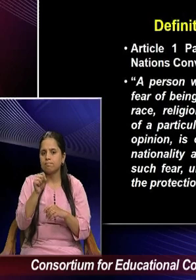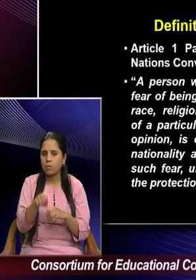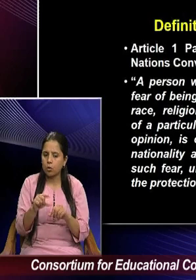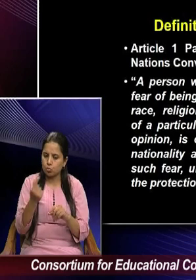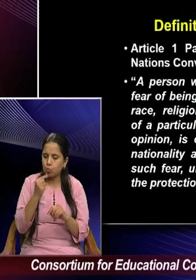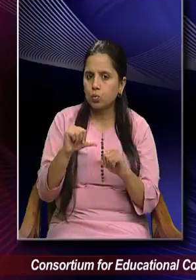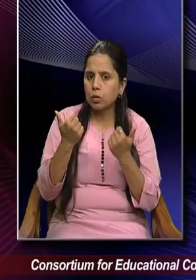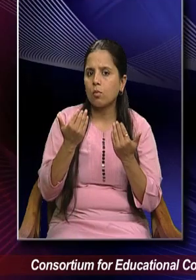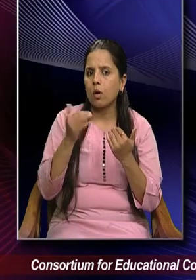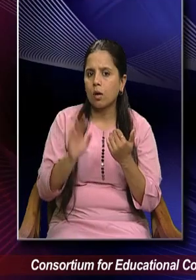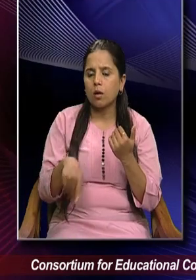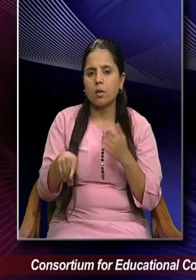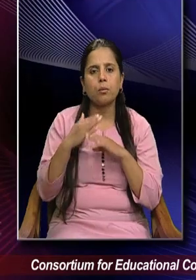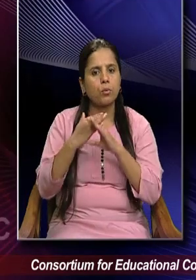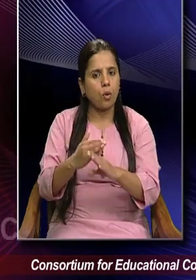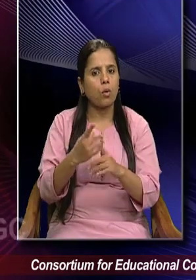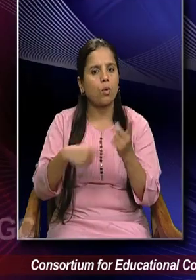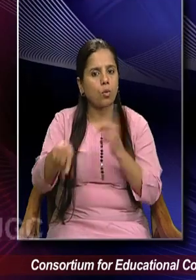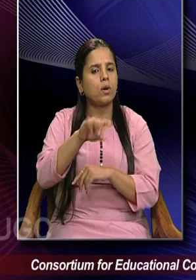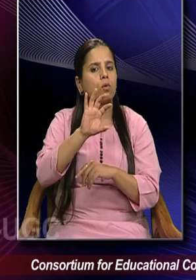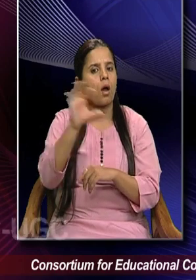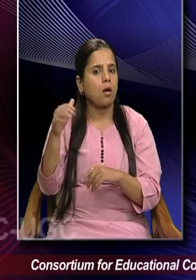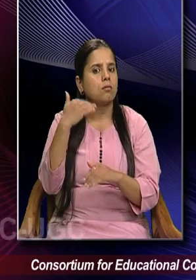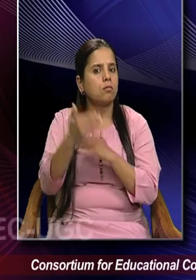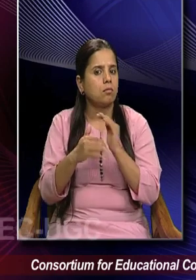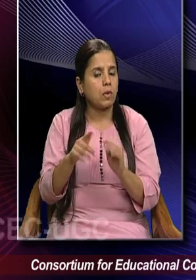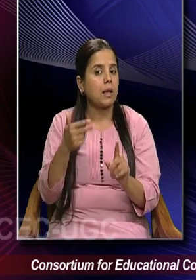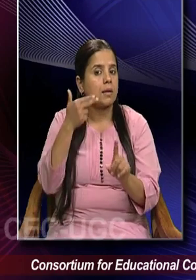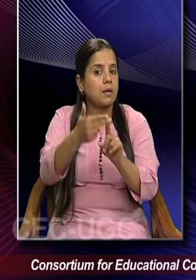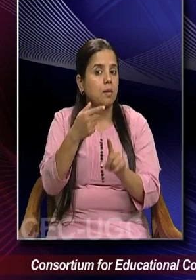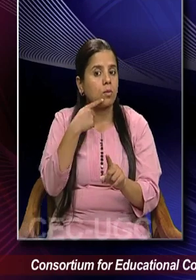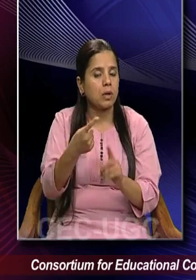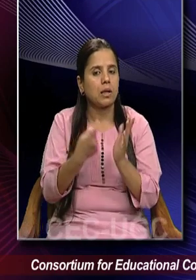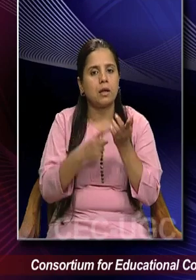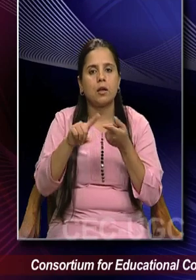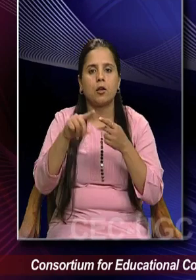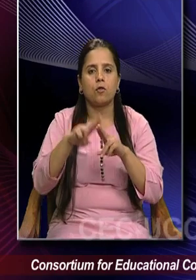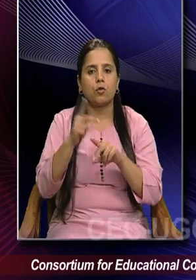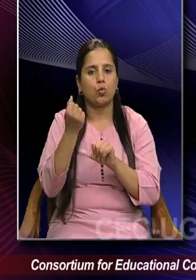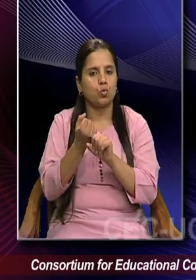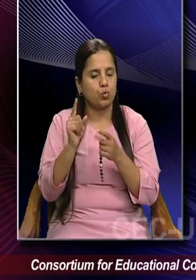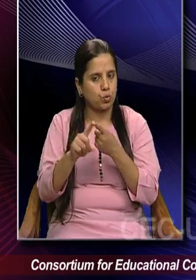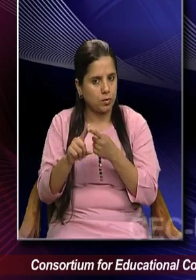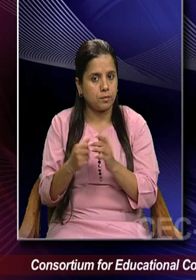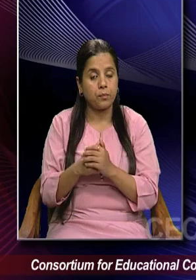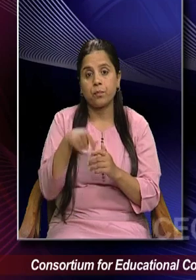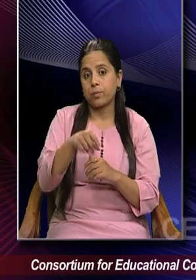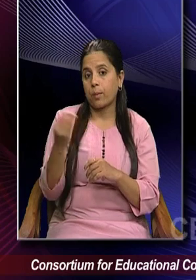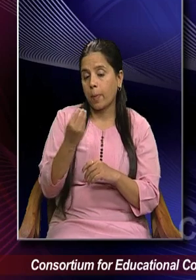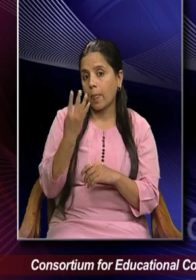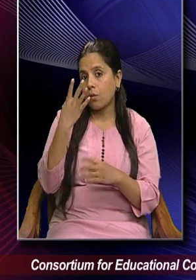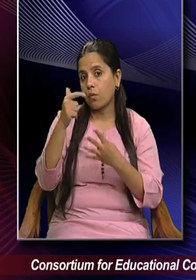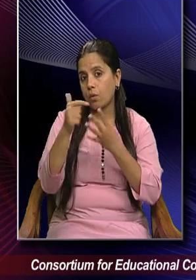himself of the protection of that country is called refugee. There are